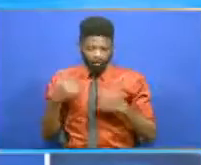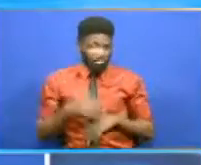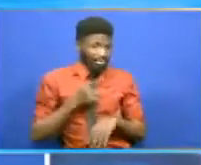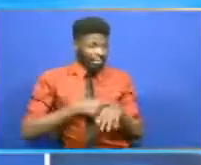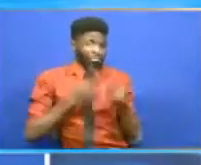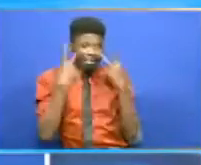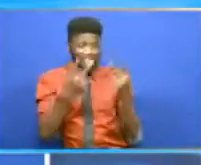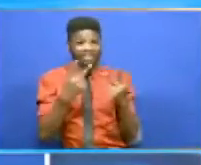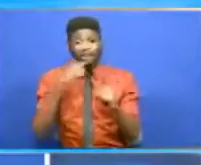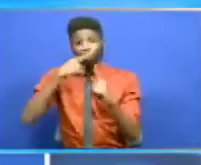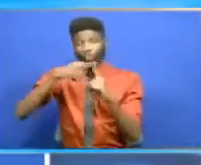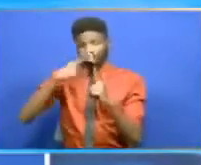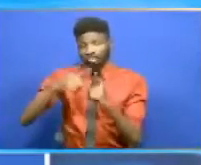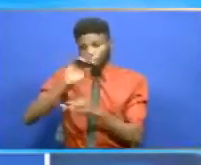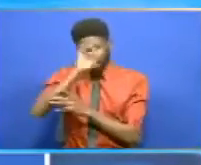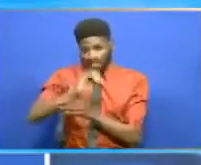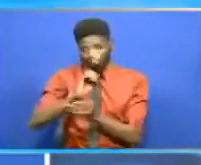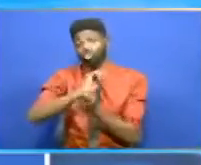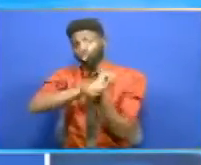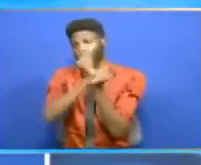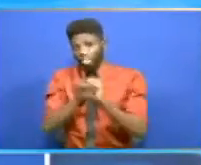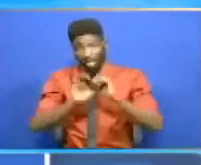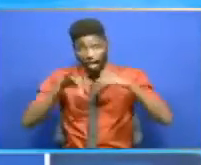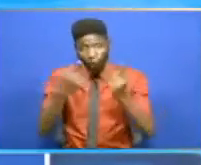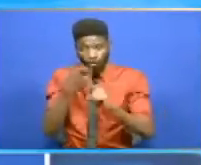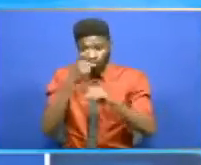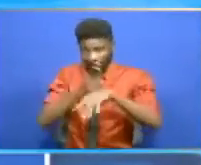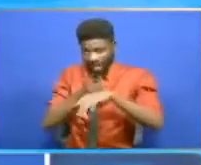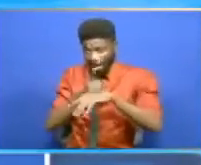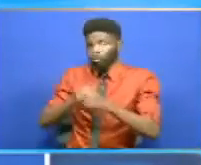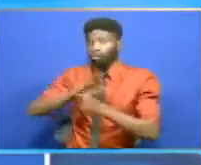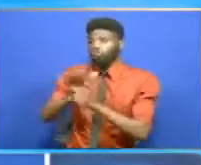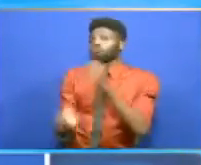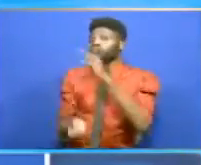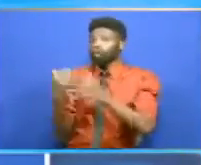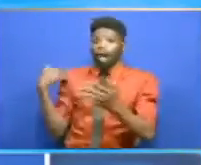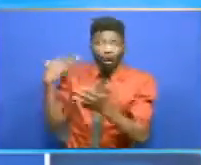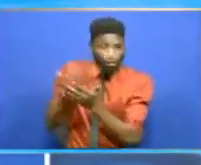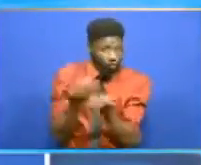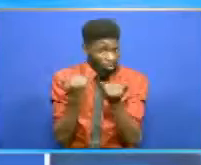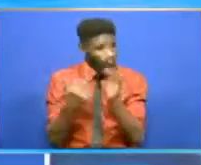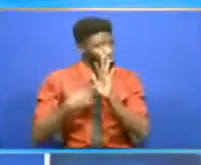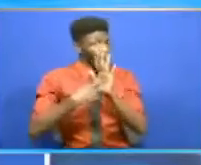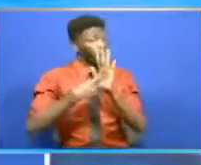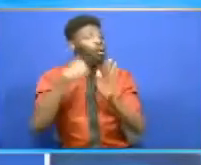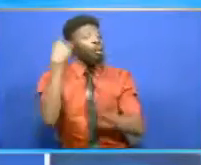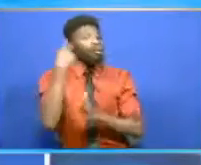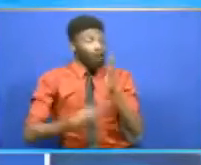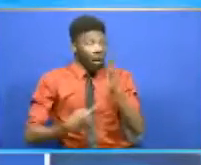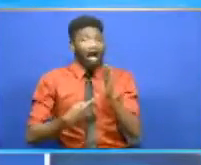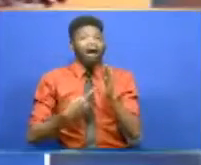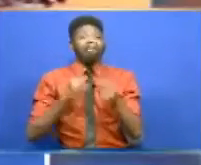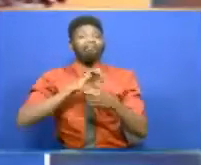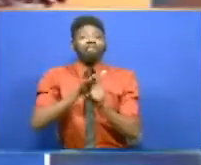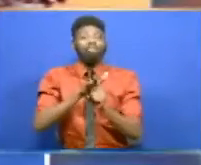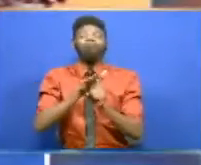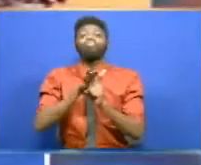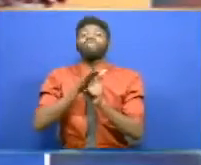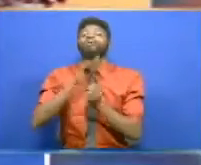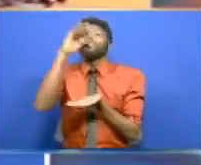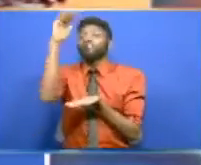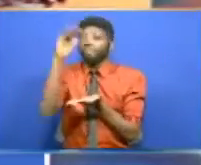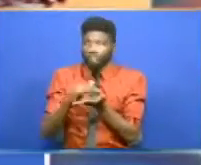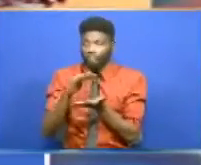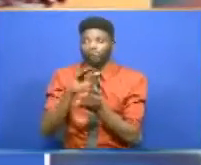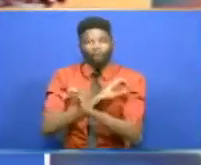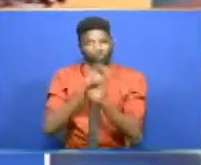positivity rate from the beginning of this pandemic to where we are today, it points out that the curve is not flattening. Kufikia